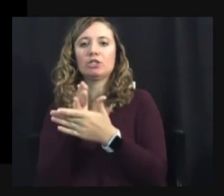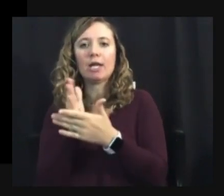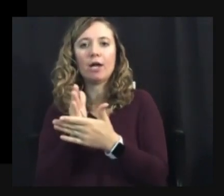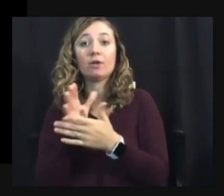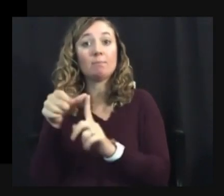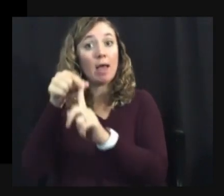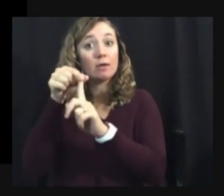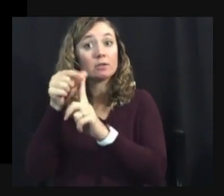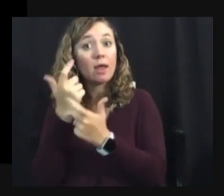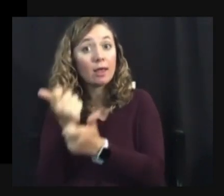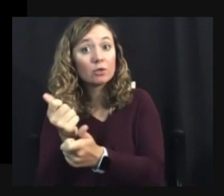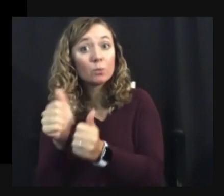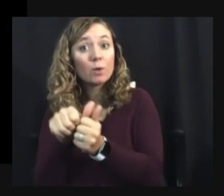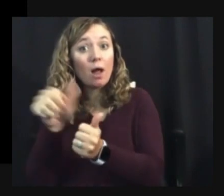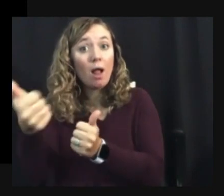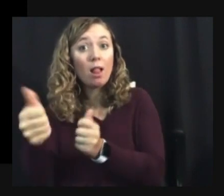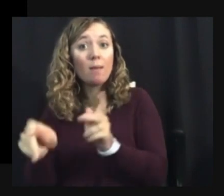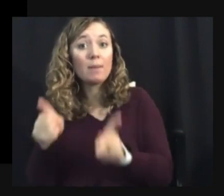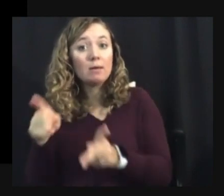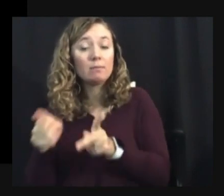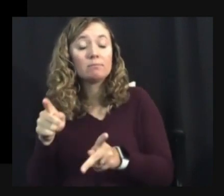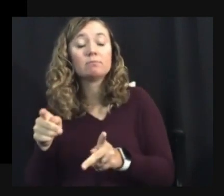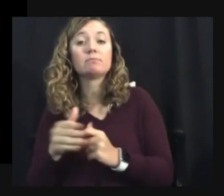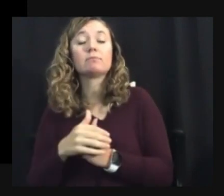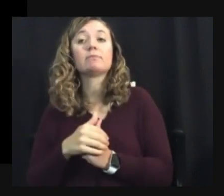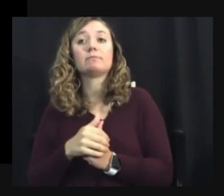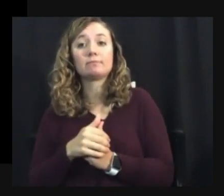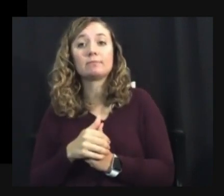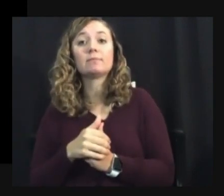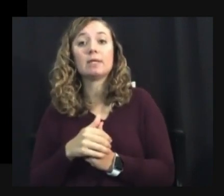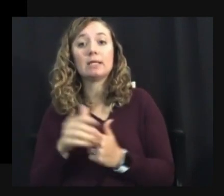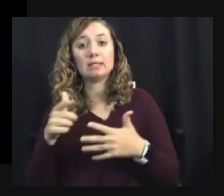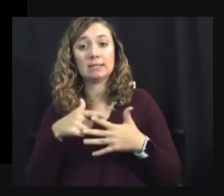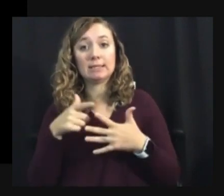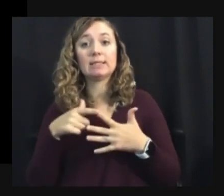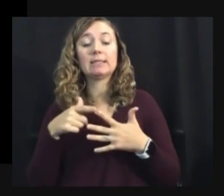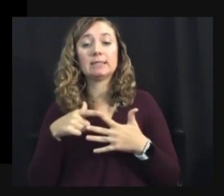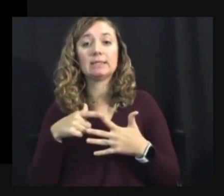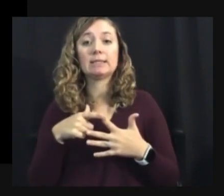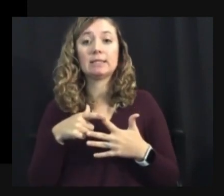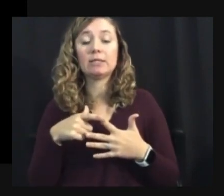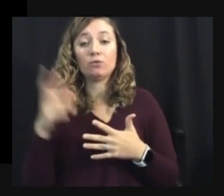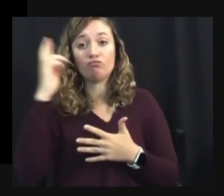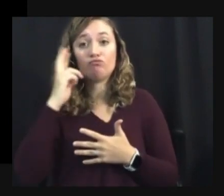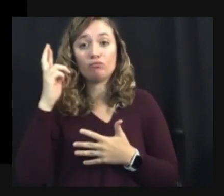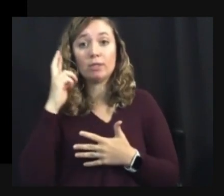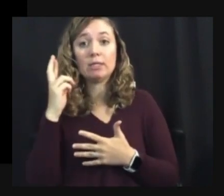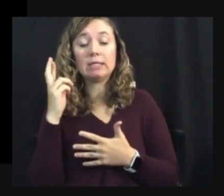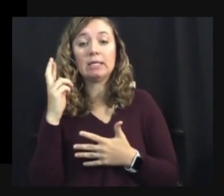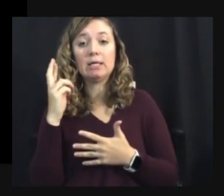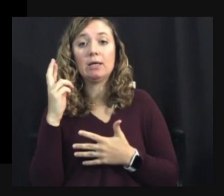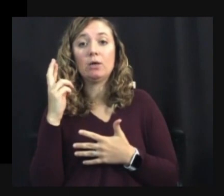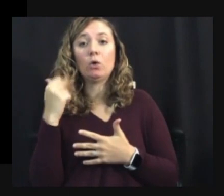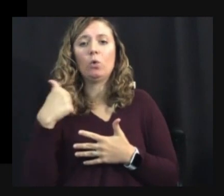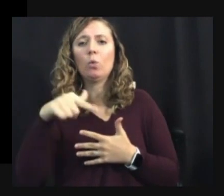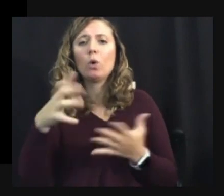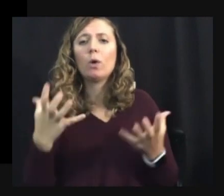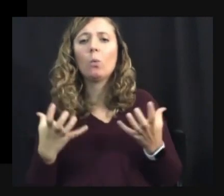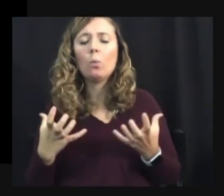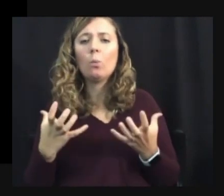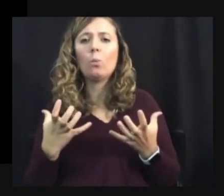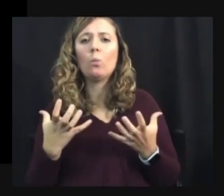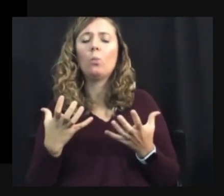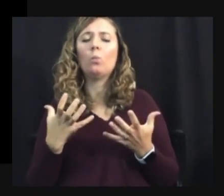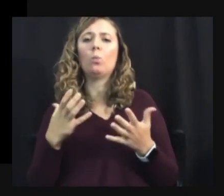interests with other people. And the second reason is we want to communicate